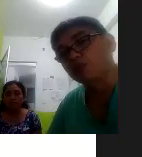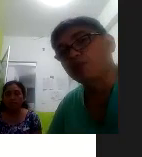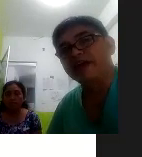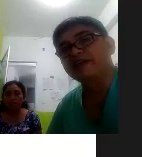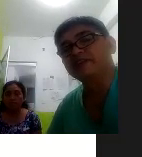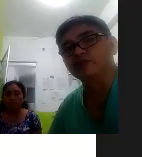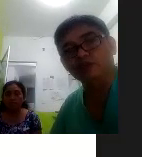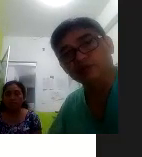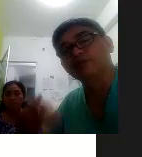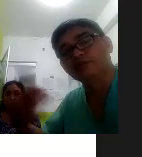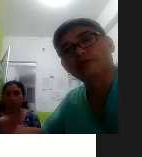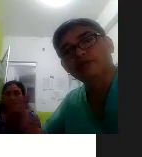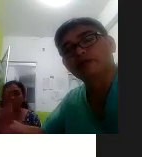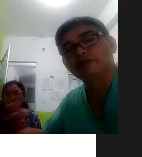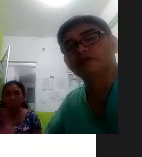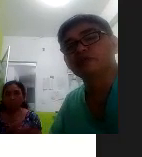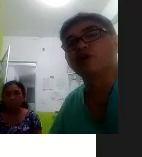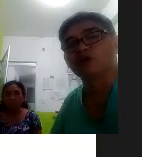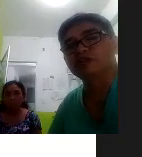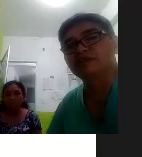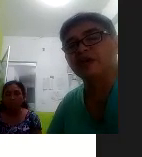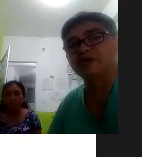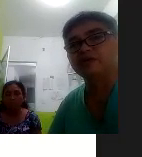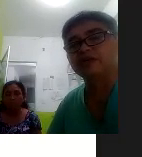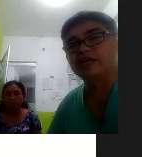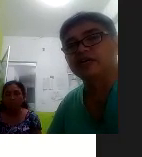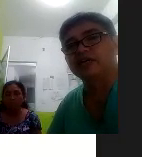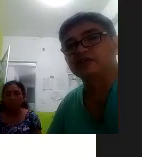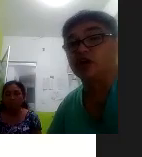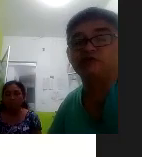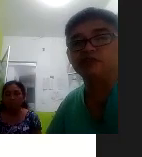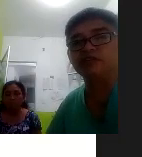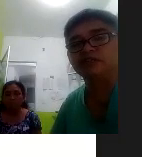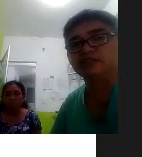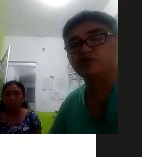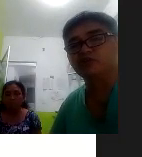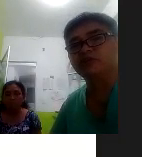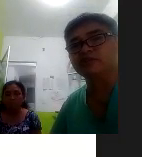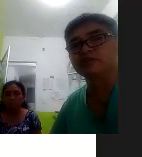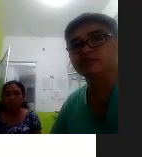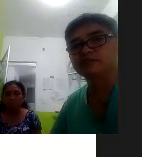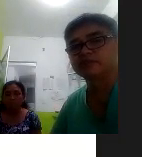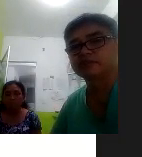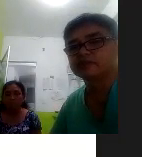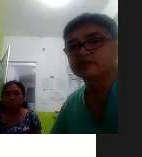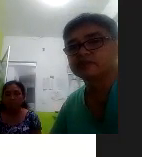like supplies to keep going with their job in the community.